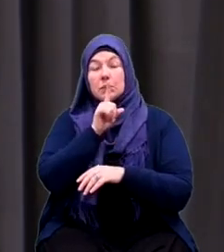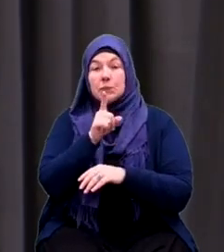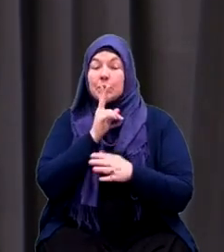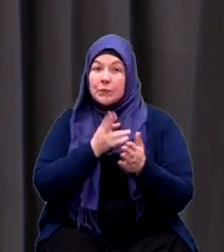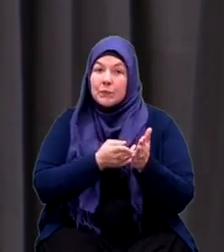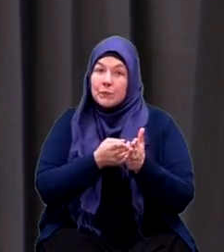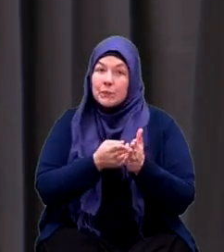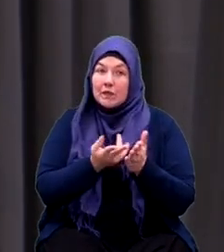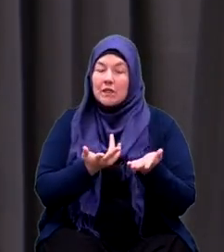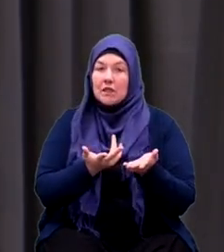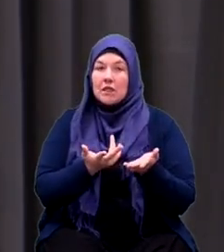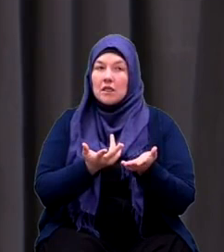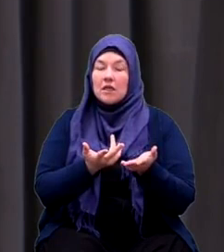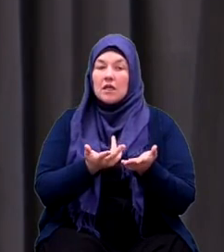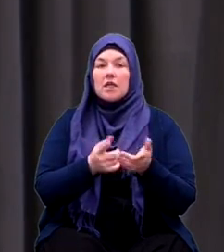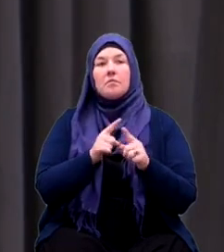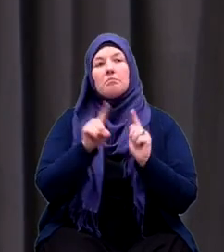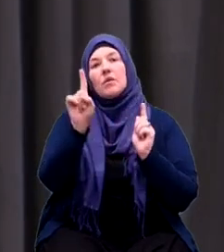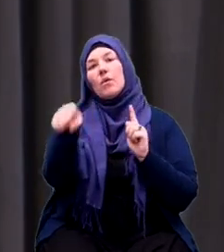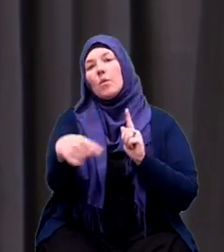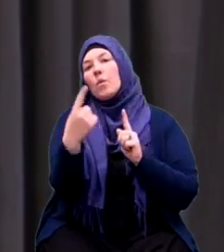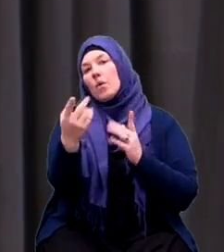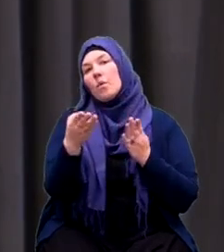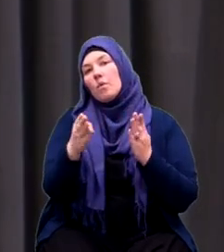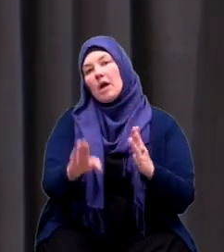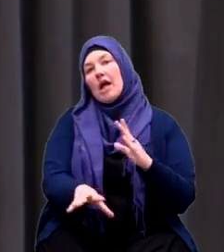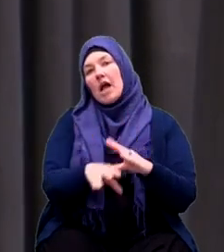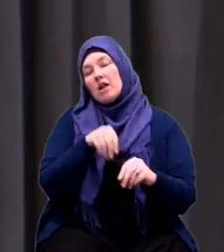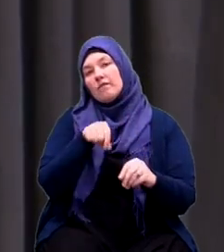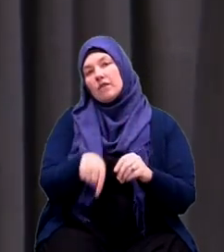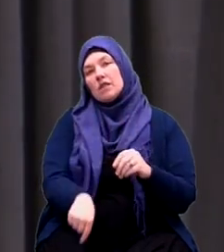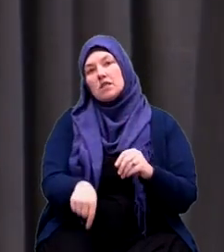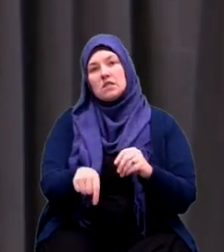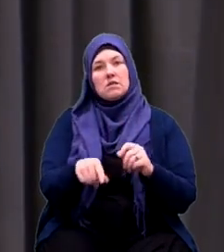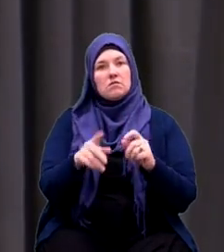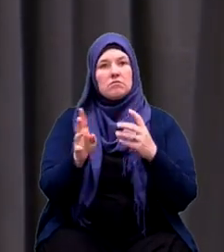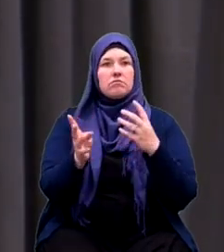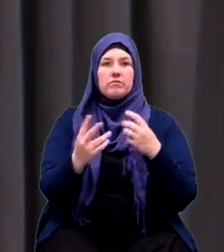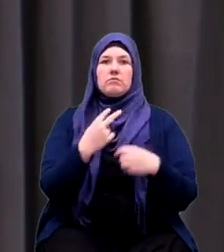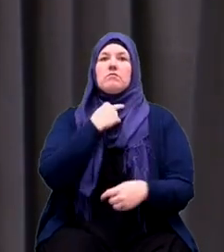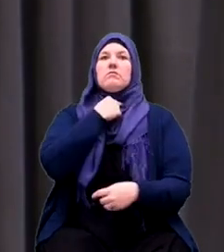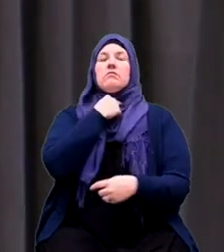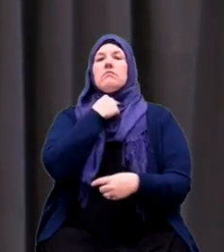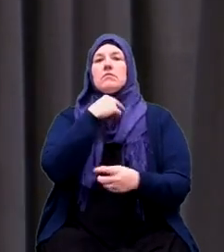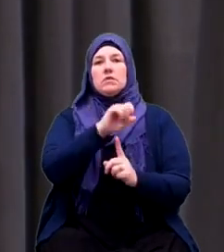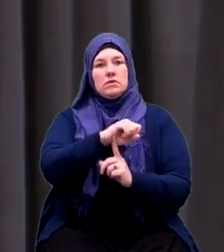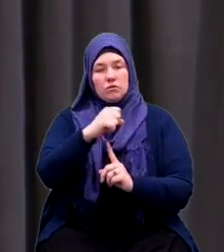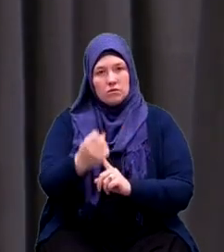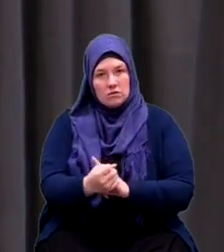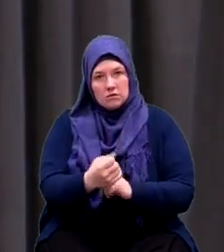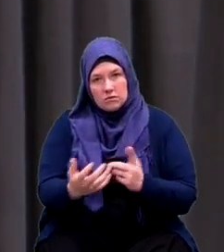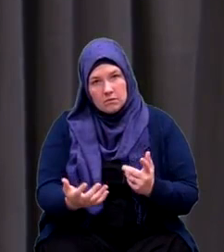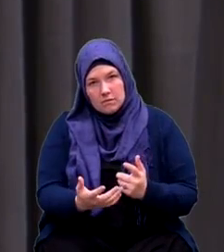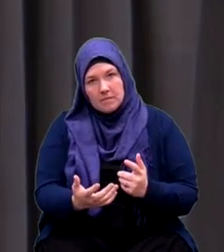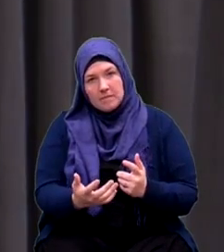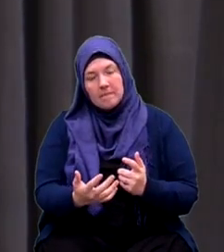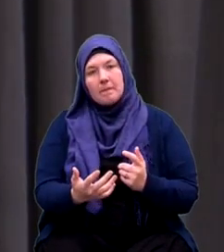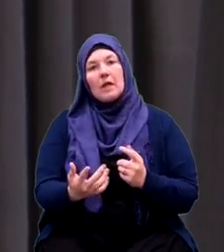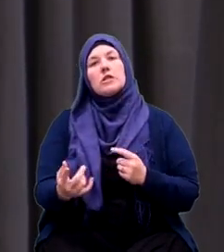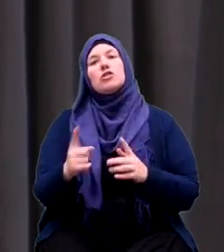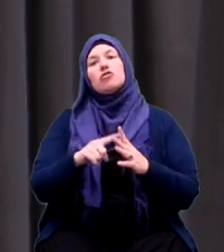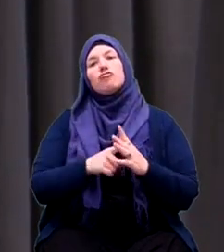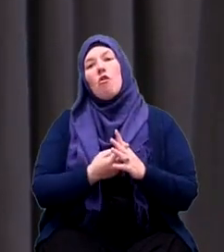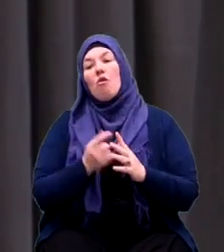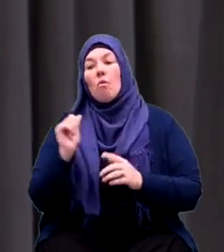true. But the only way out of this dungeon is for us to start going